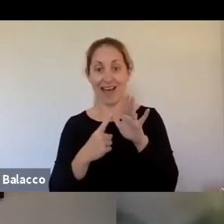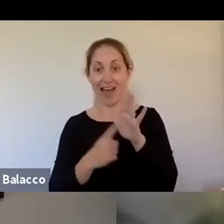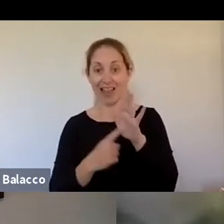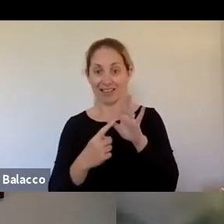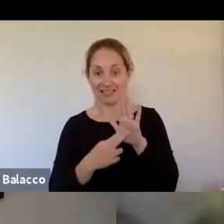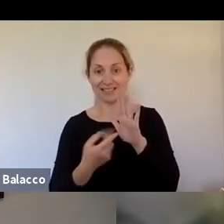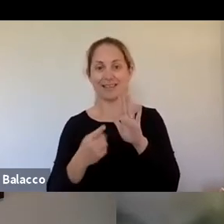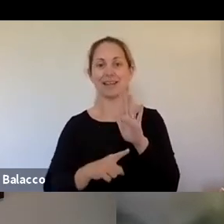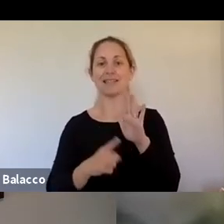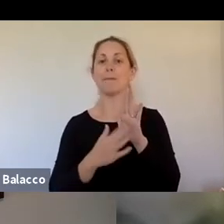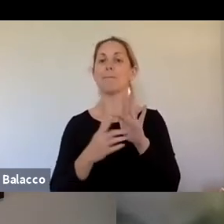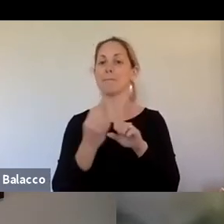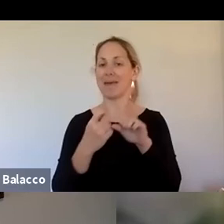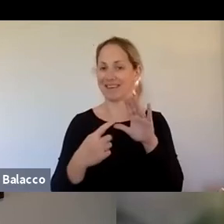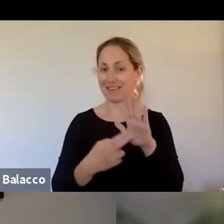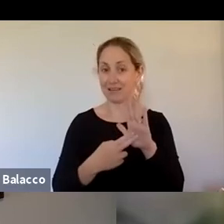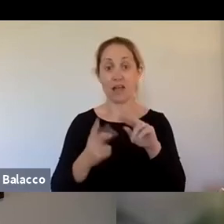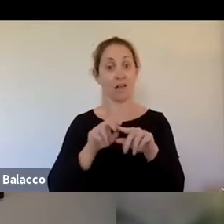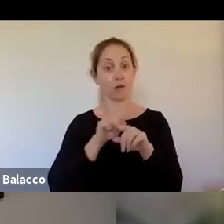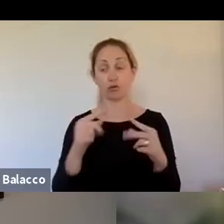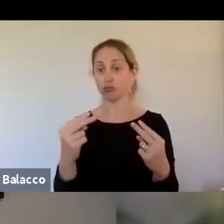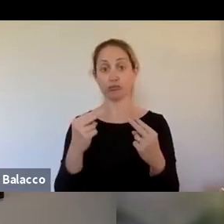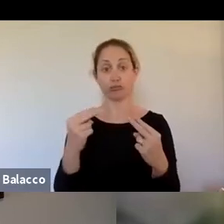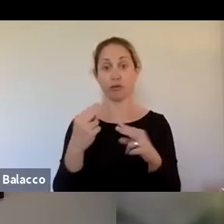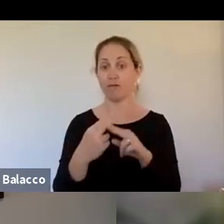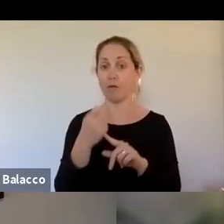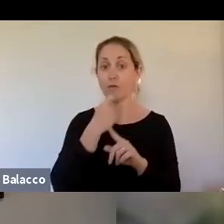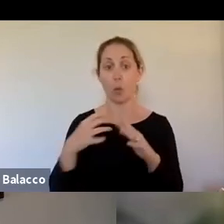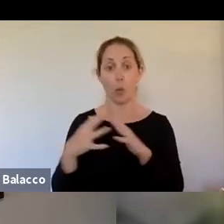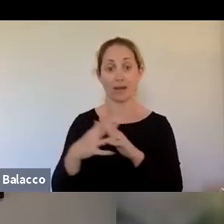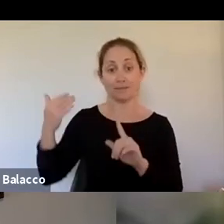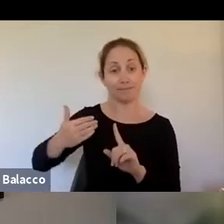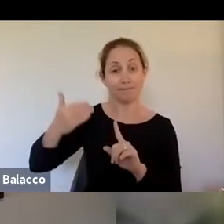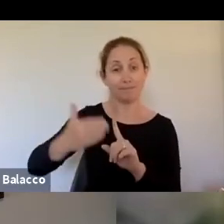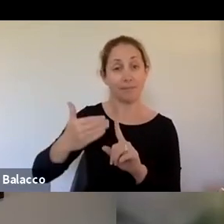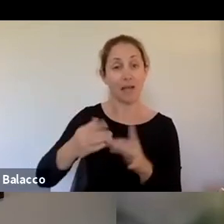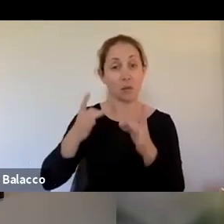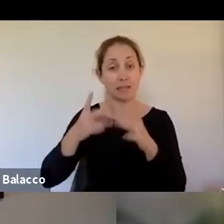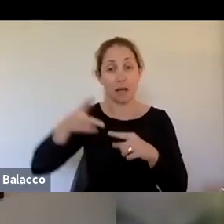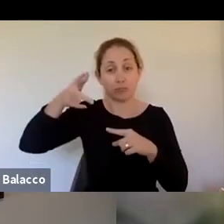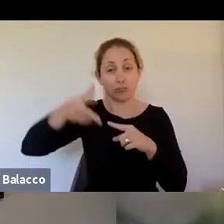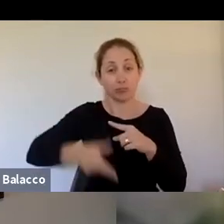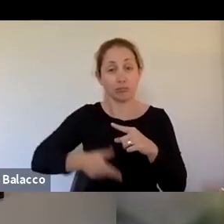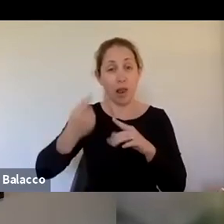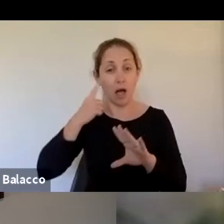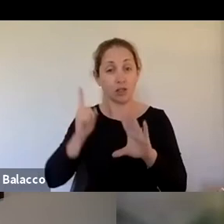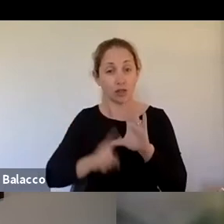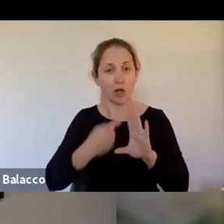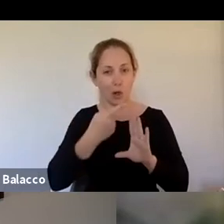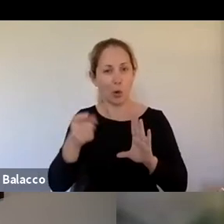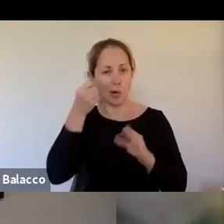Anyone who's been coming along to these regular webinar discussions since the Audience Outlook Monitor launched last year will certainly know Tandi Palmer